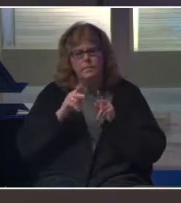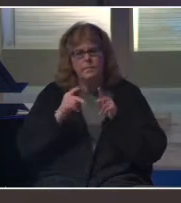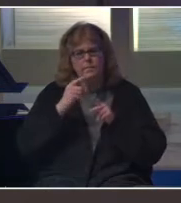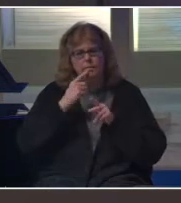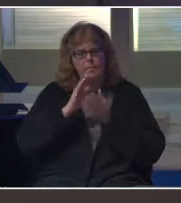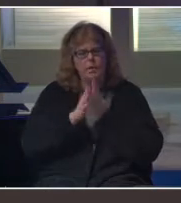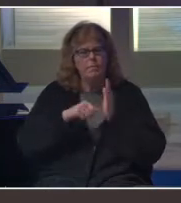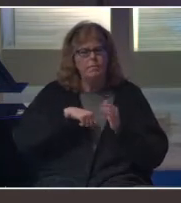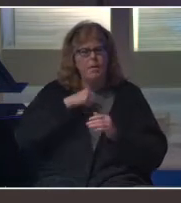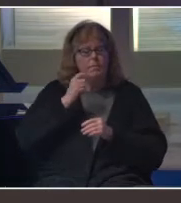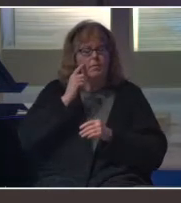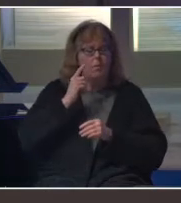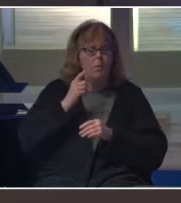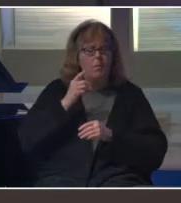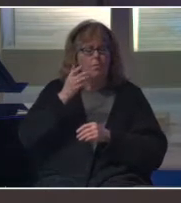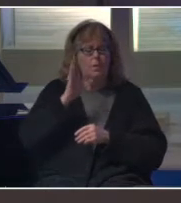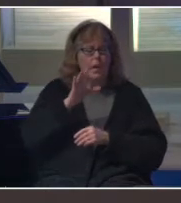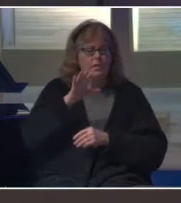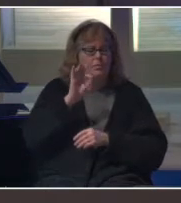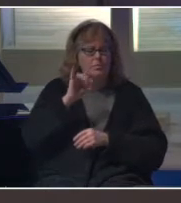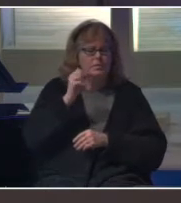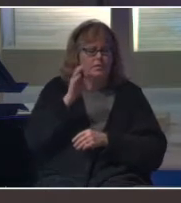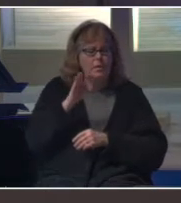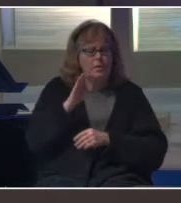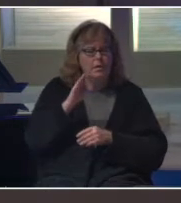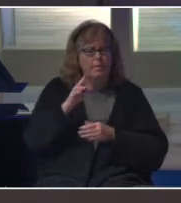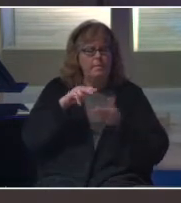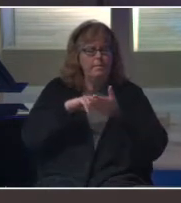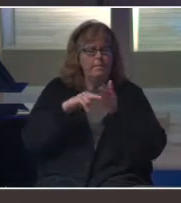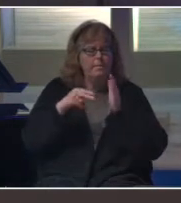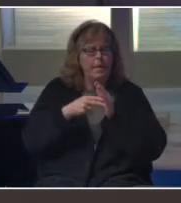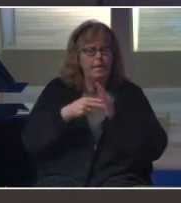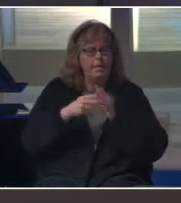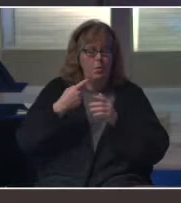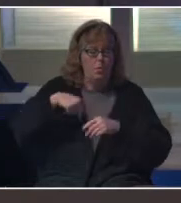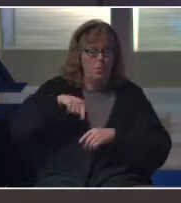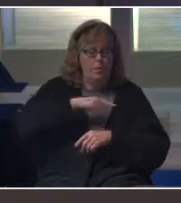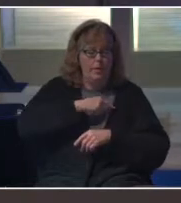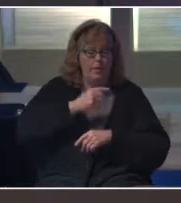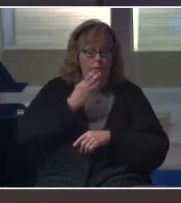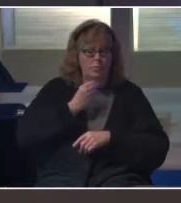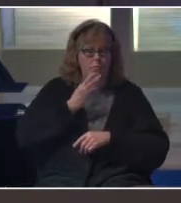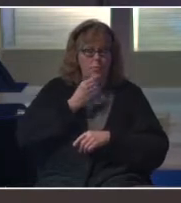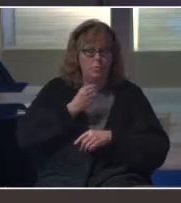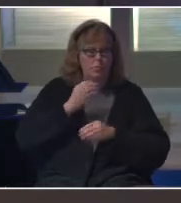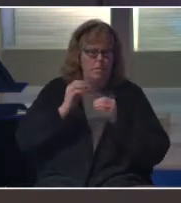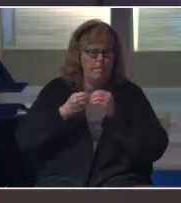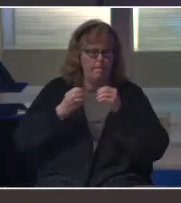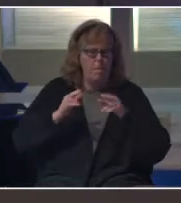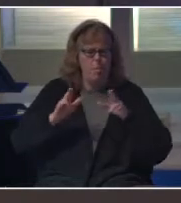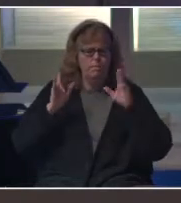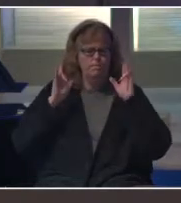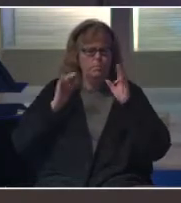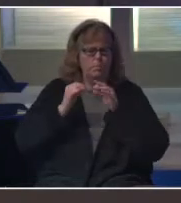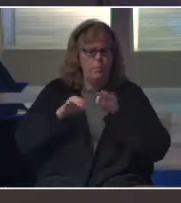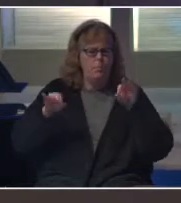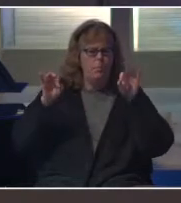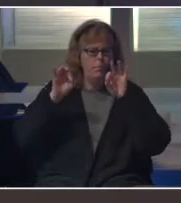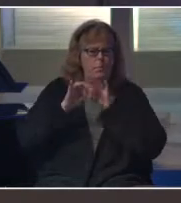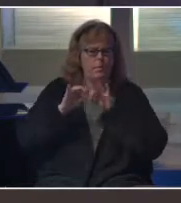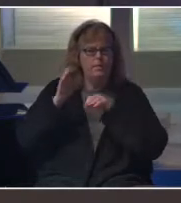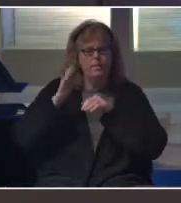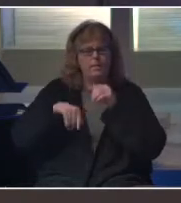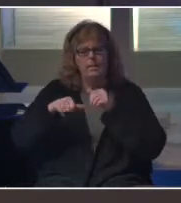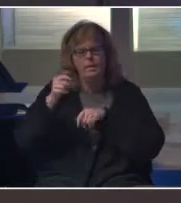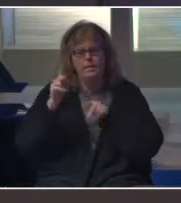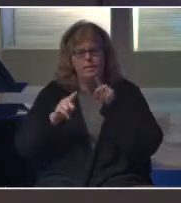proud because we thought God's choosing of Jacob meant that we as Jews were more righteous, more deserving than